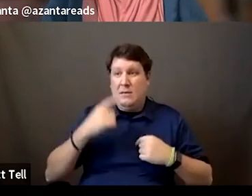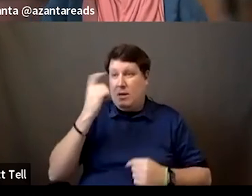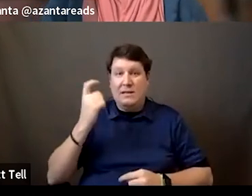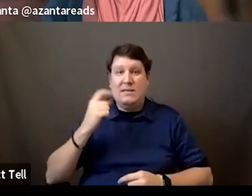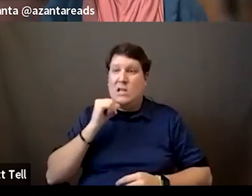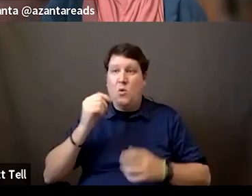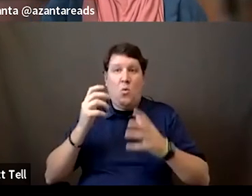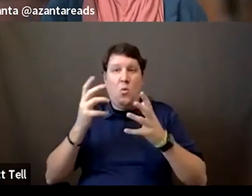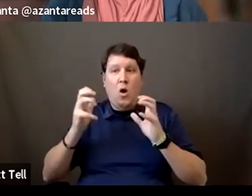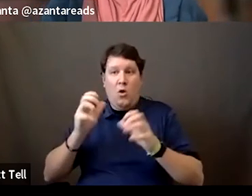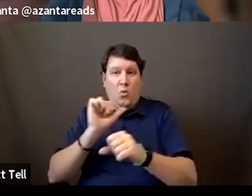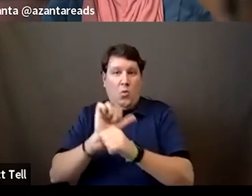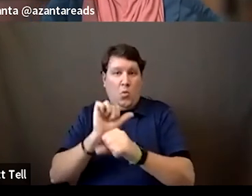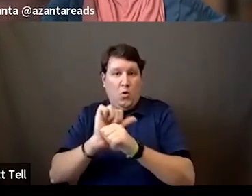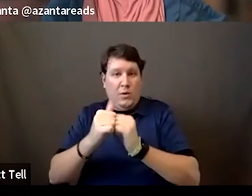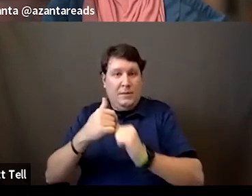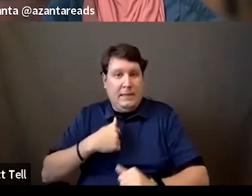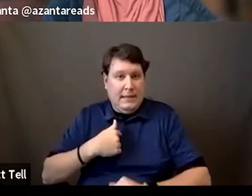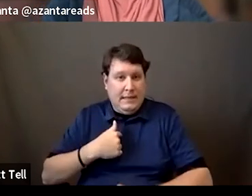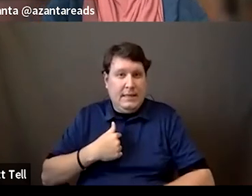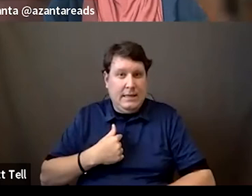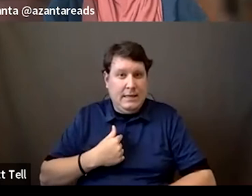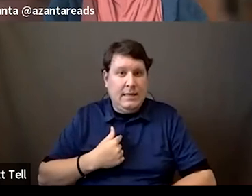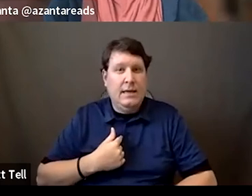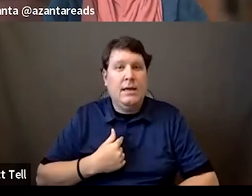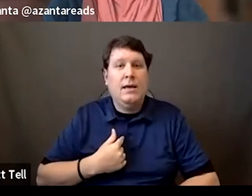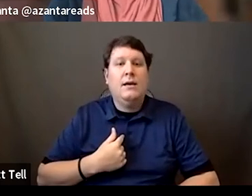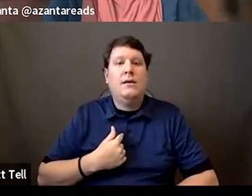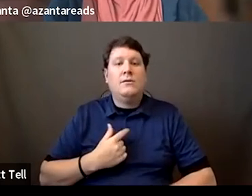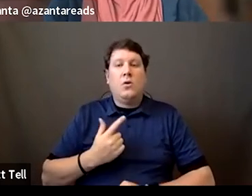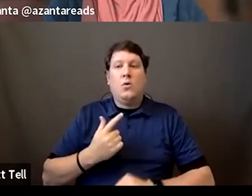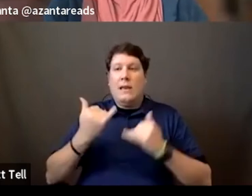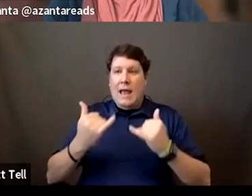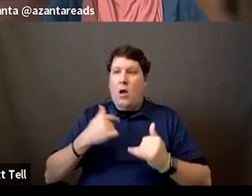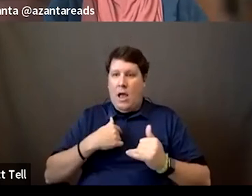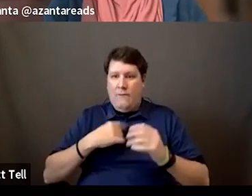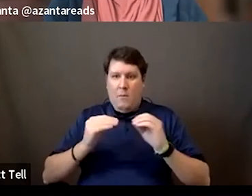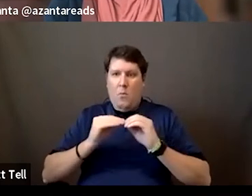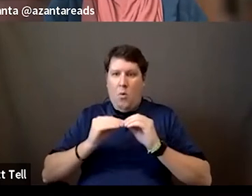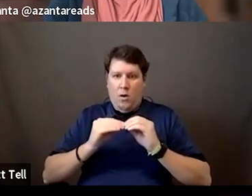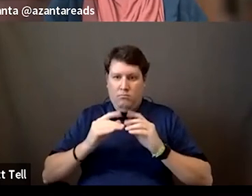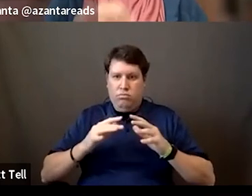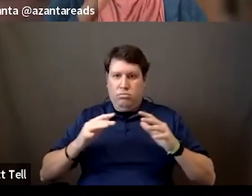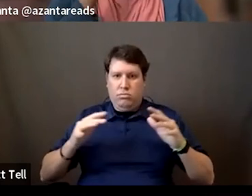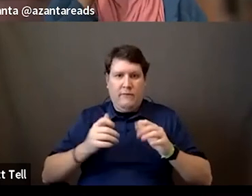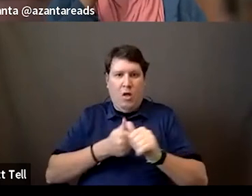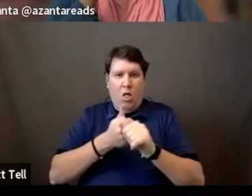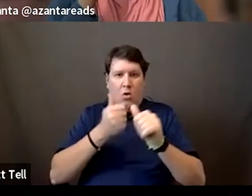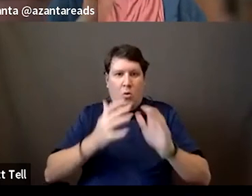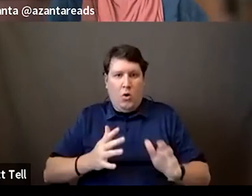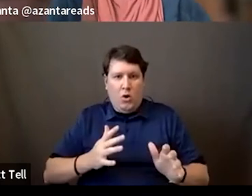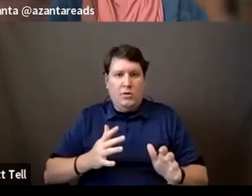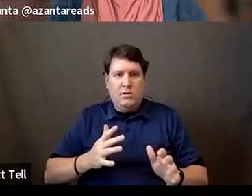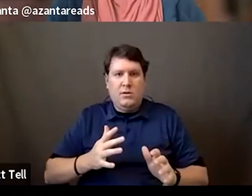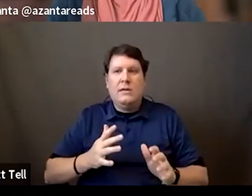to overcome. Mm-hmm. But now that I have, you know, a much bigger following, it feels like the exception was suddenly made